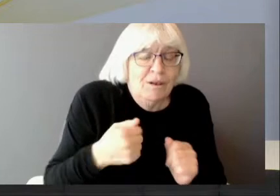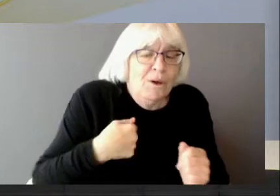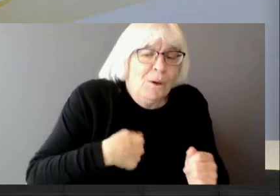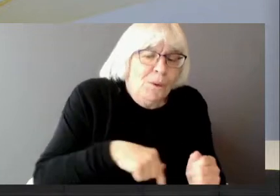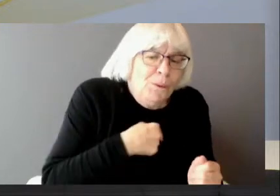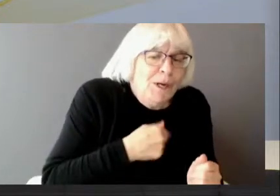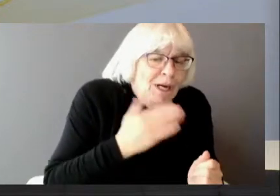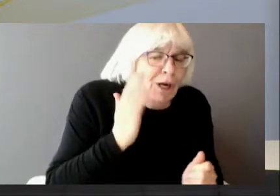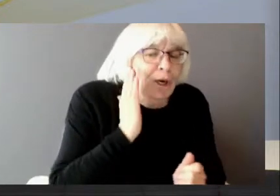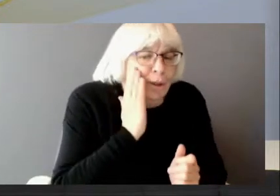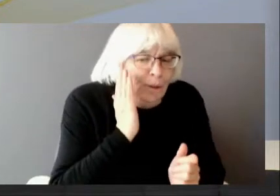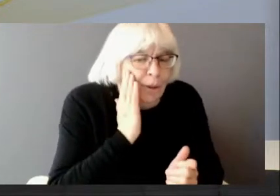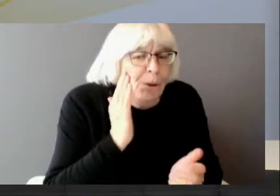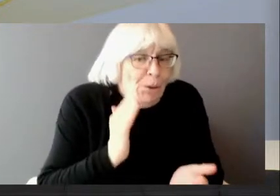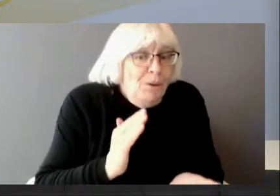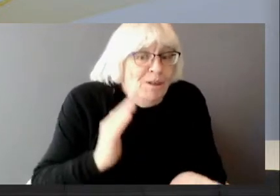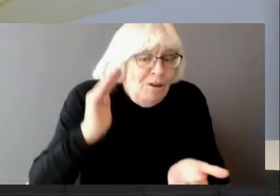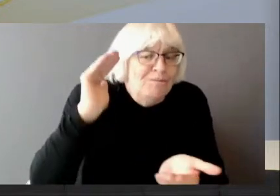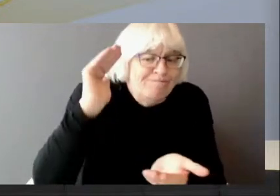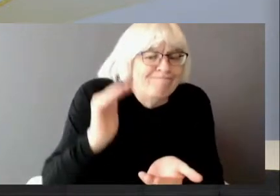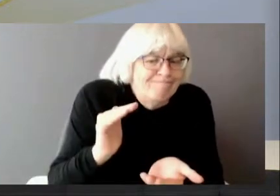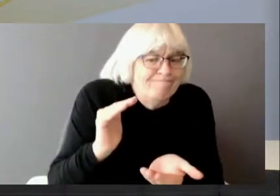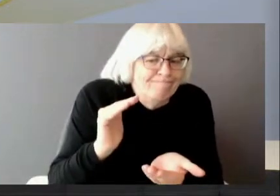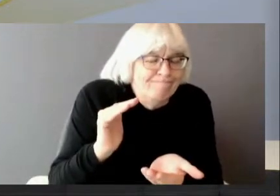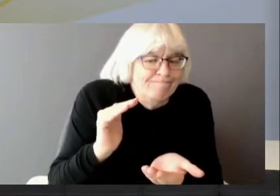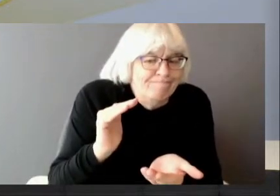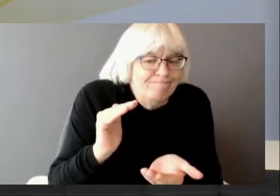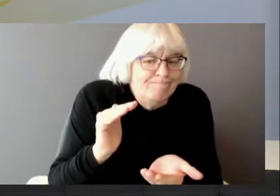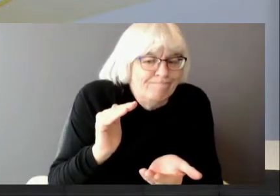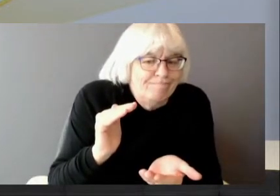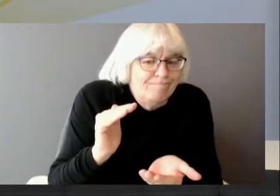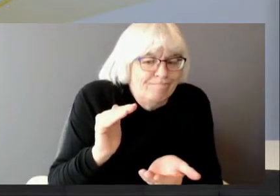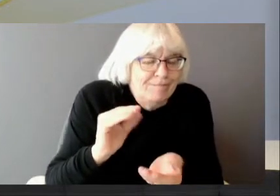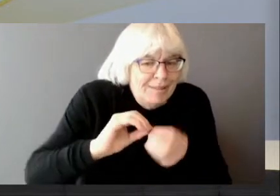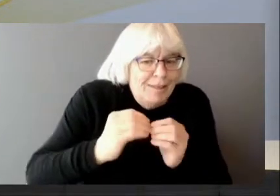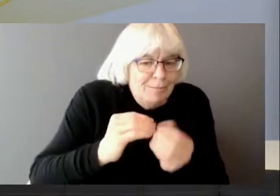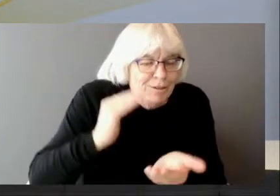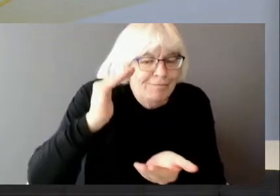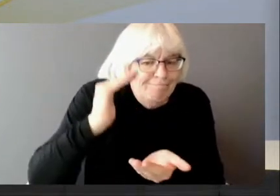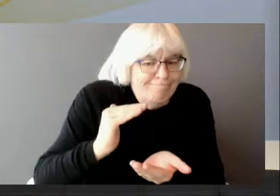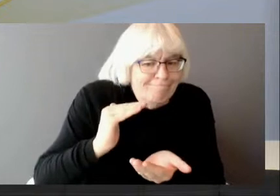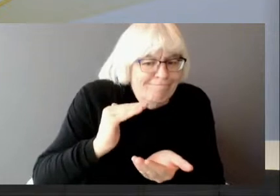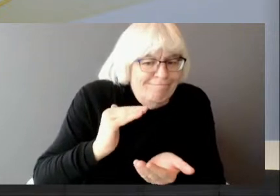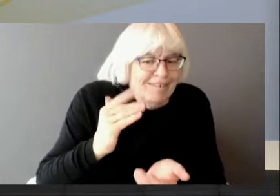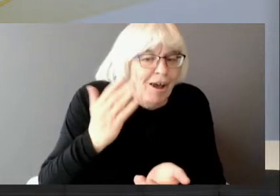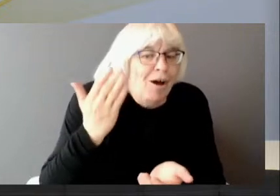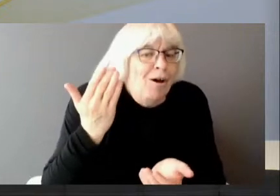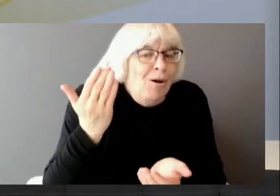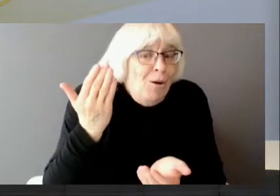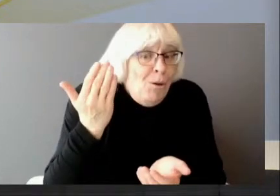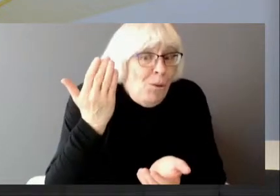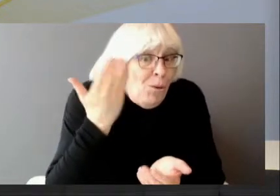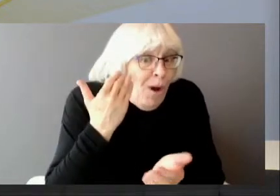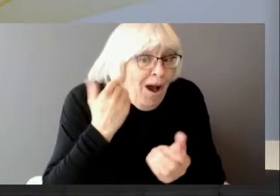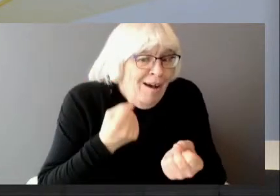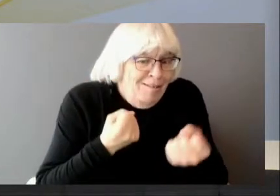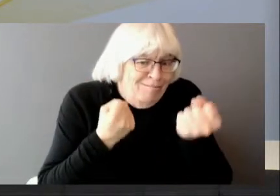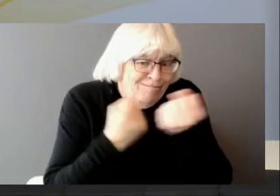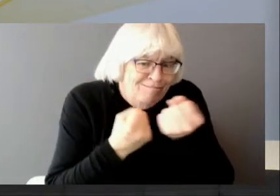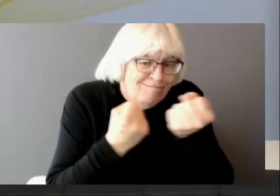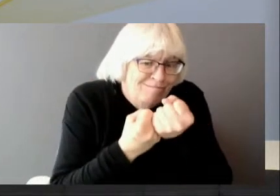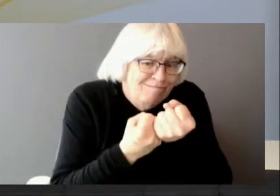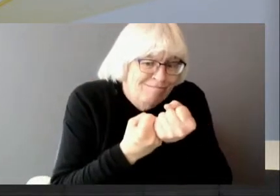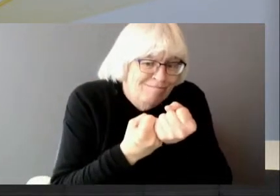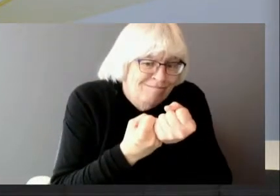perspective a decrease in these doses to try to manage the logistical issues of our